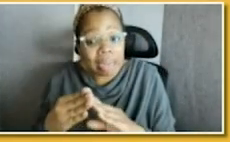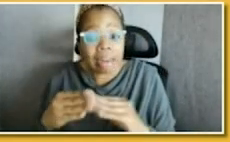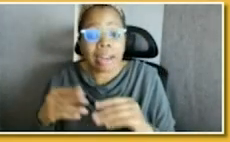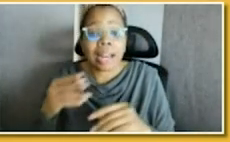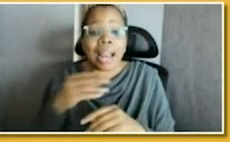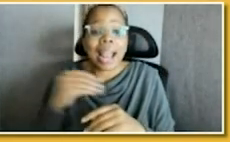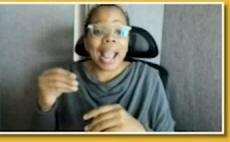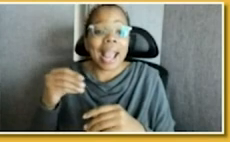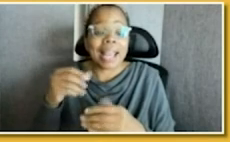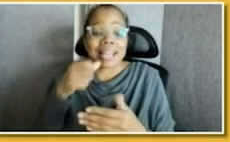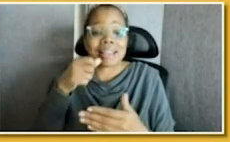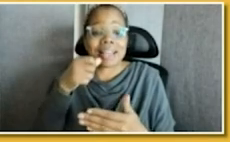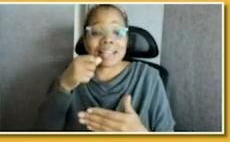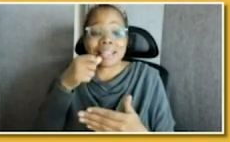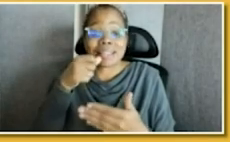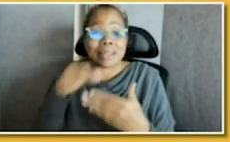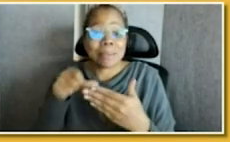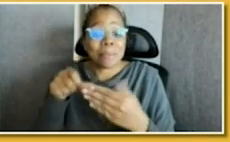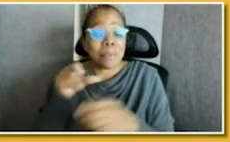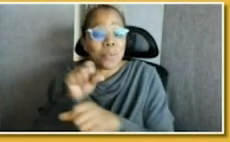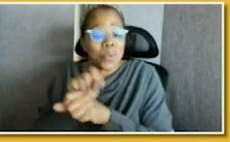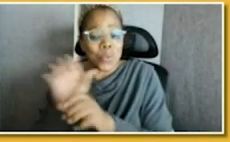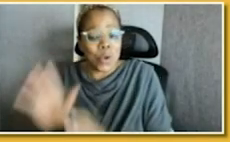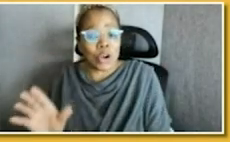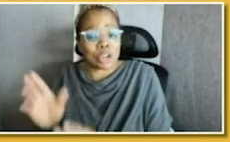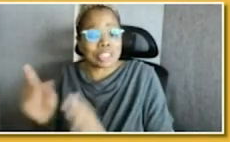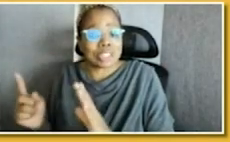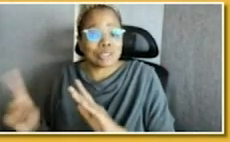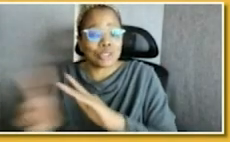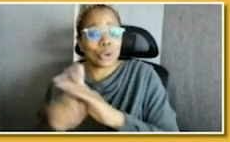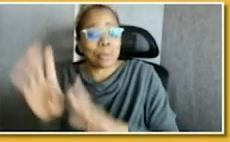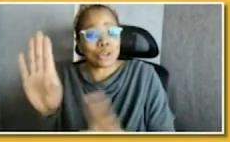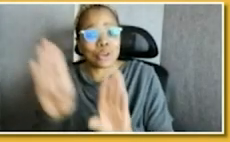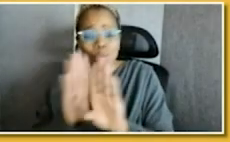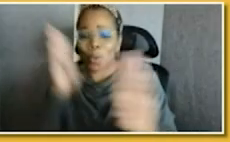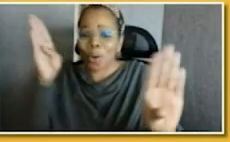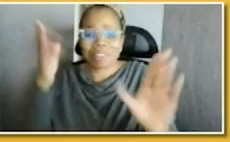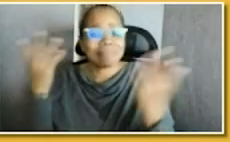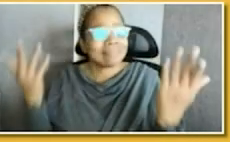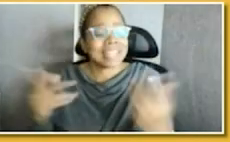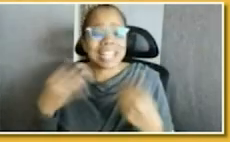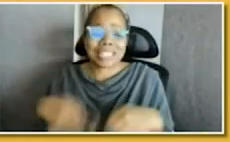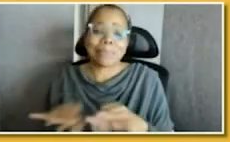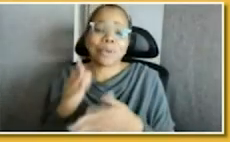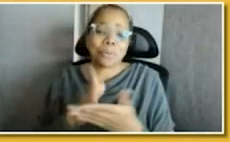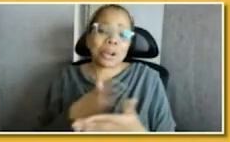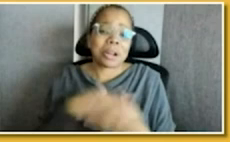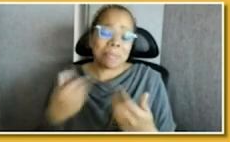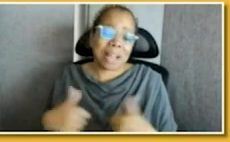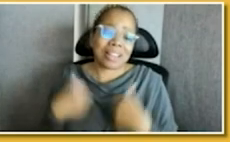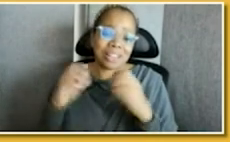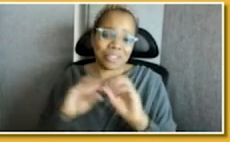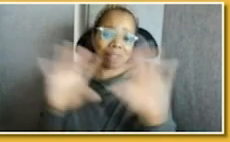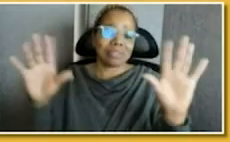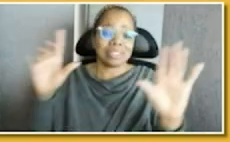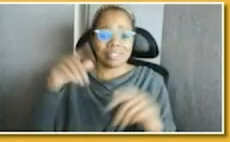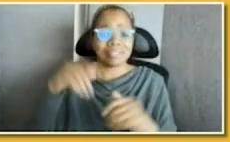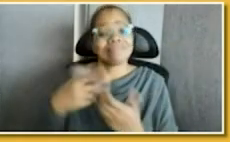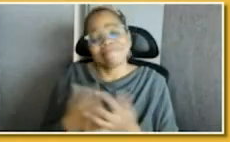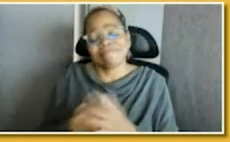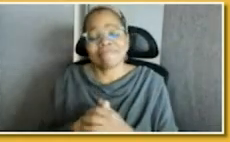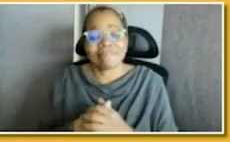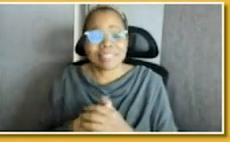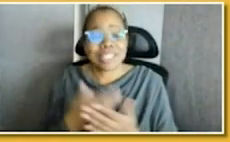door. And, you know, like you said, it was just a big part of my life, obviously, because my dad was, and that's good to hear too, that you